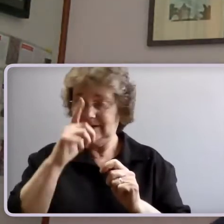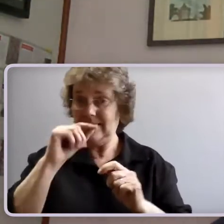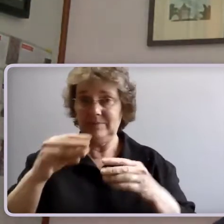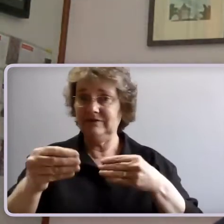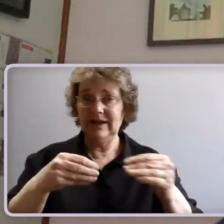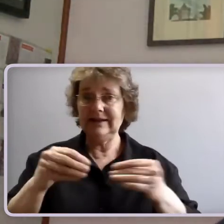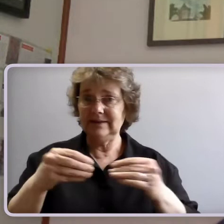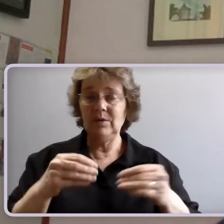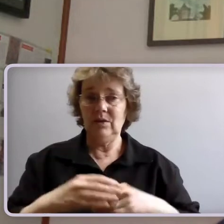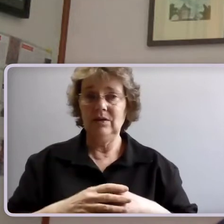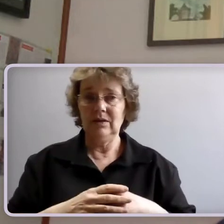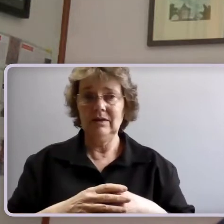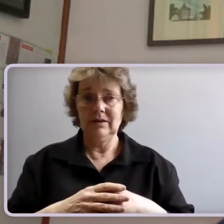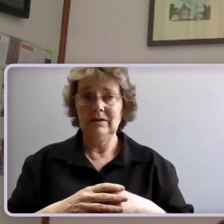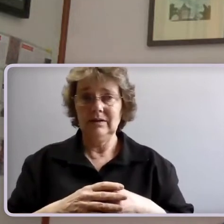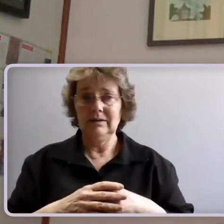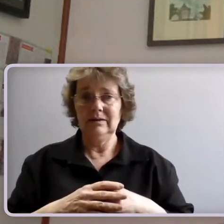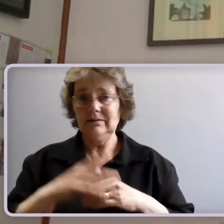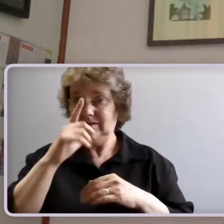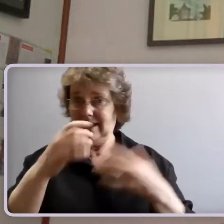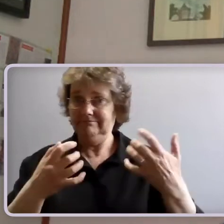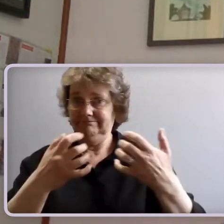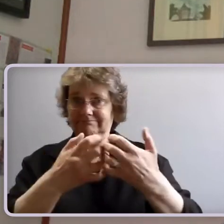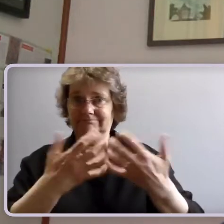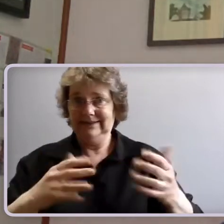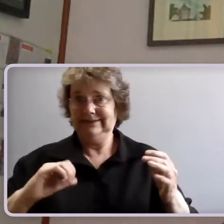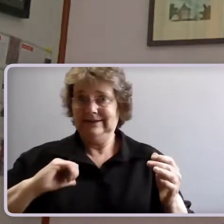needs of their employees.